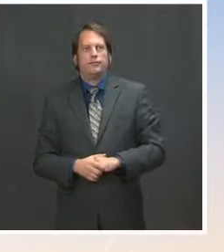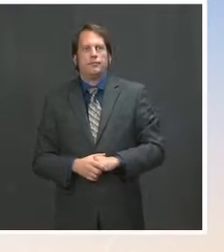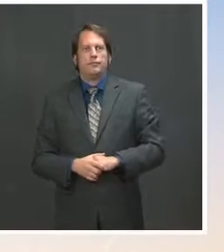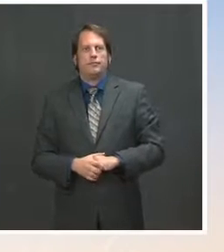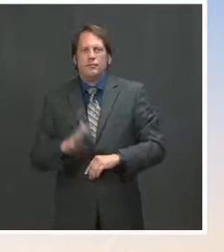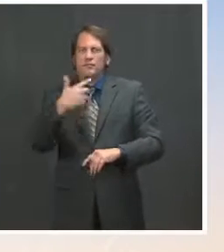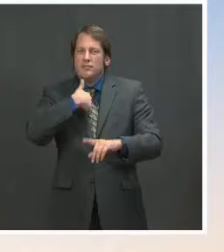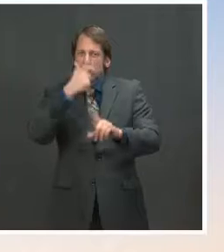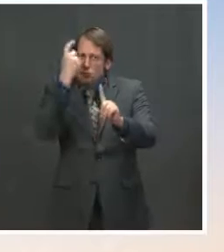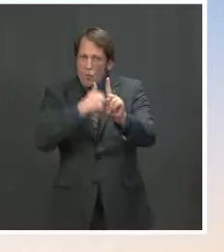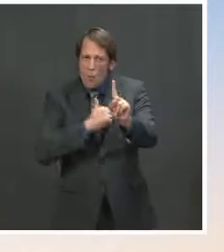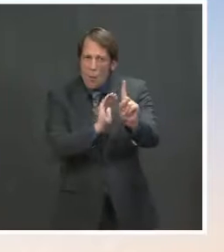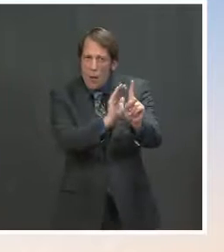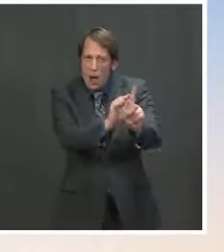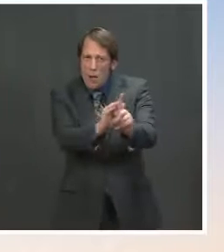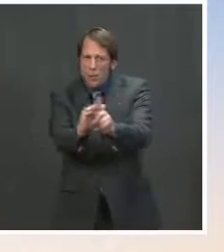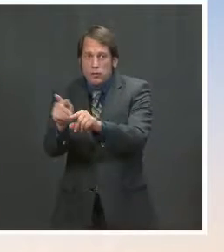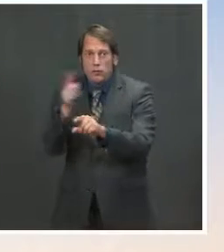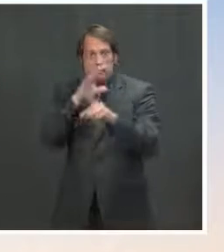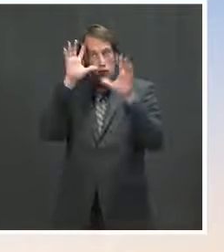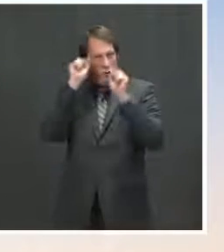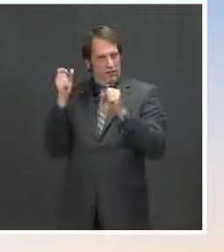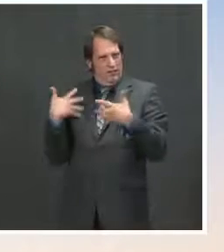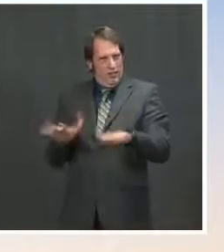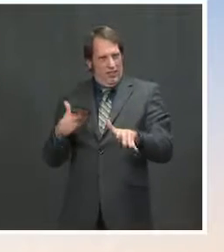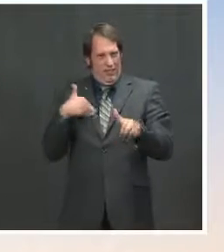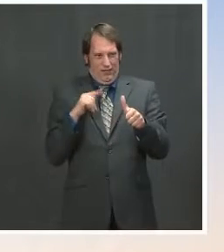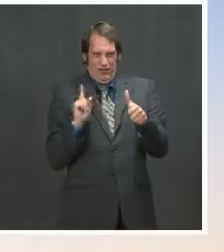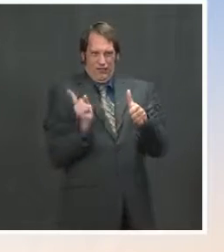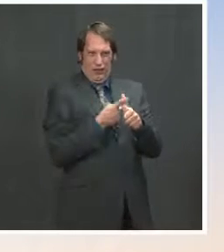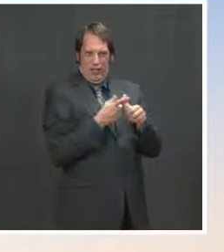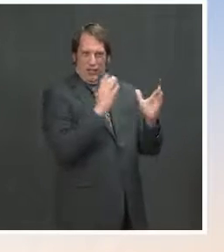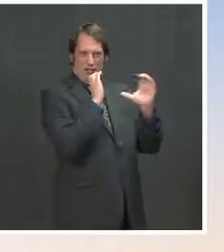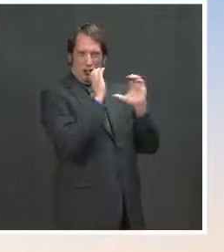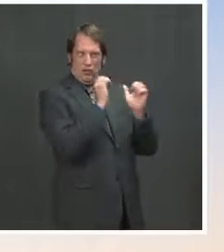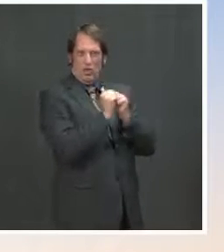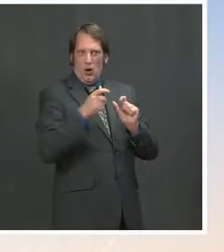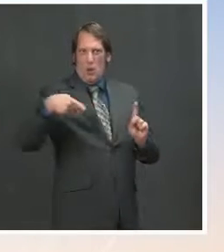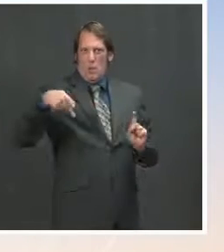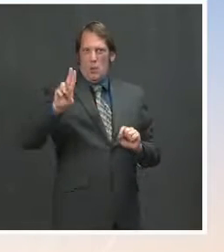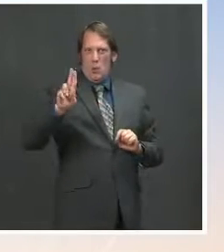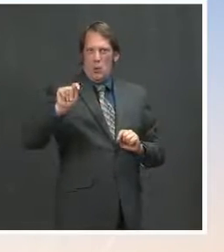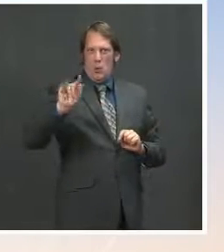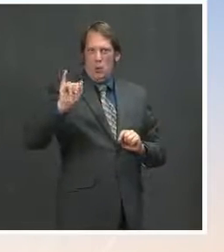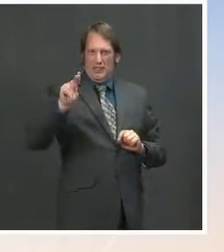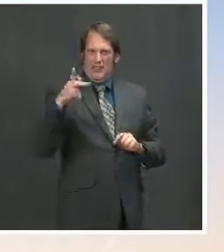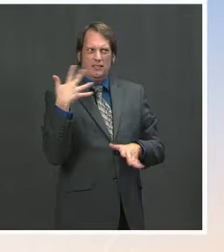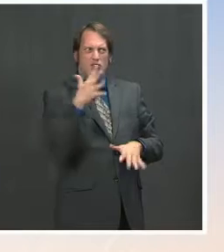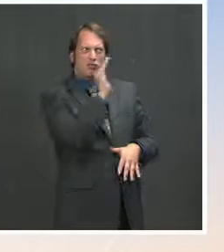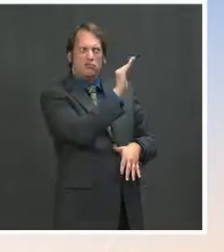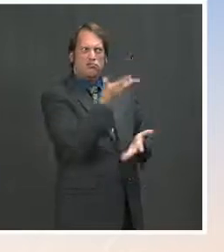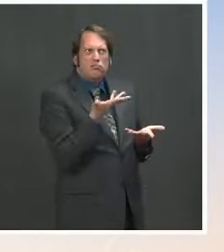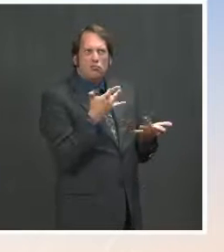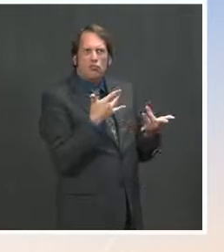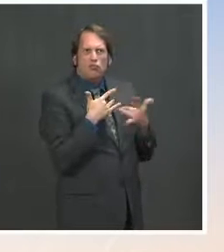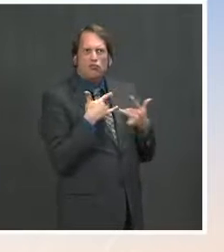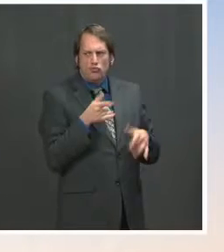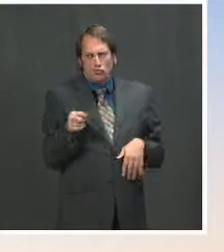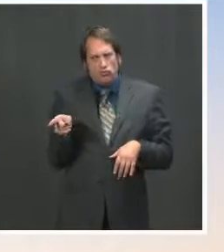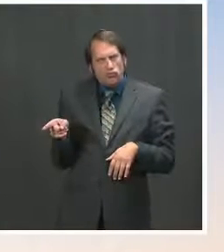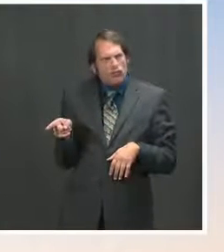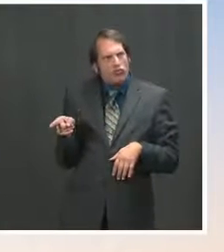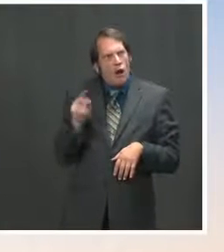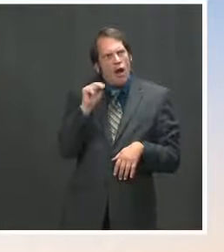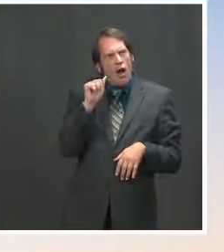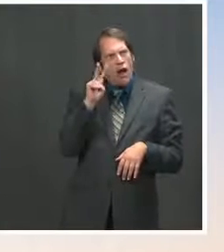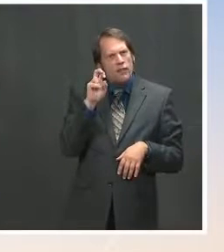President Putin, he raised a range of concerns, including the treatment of Navalny. On March 2nd, we announced,